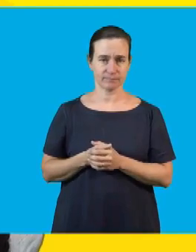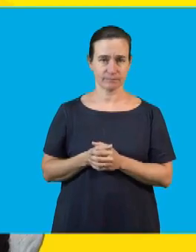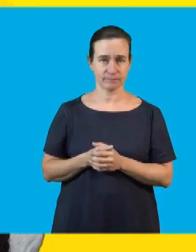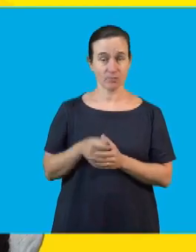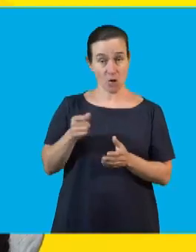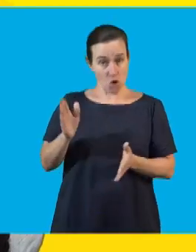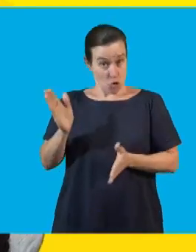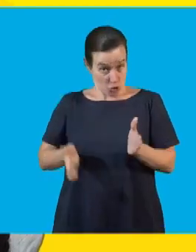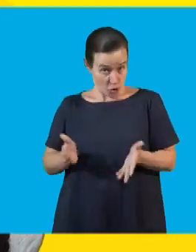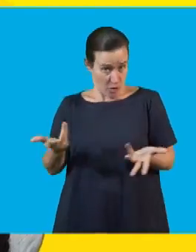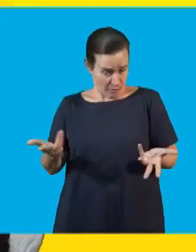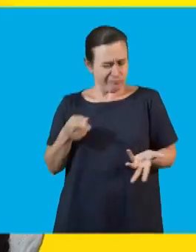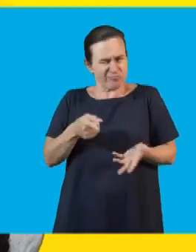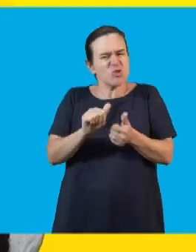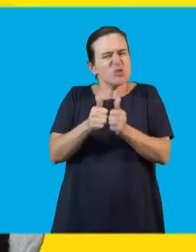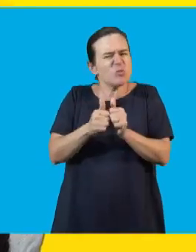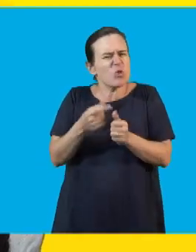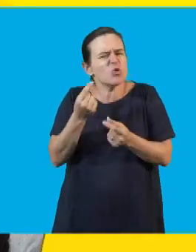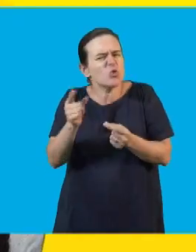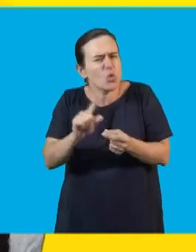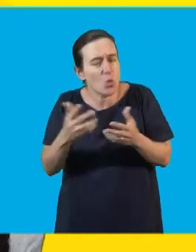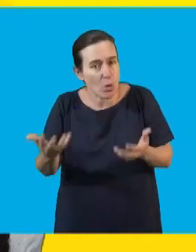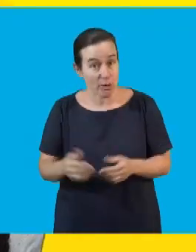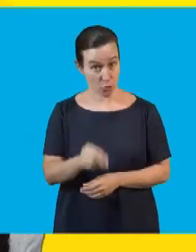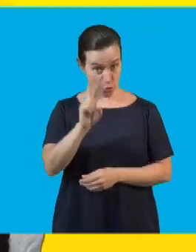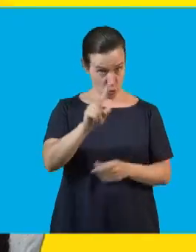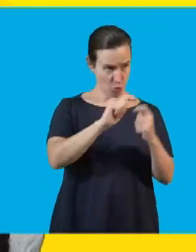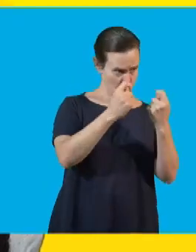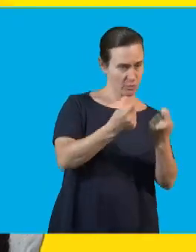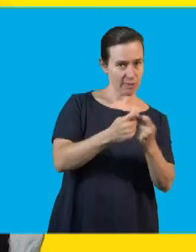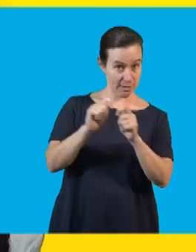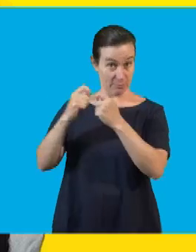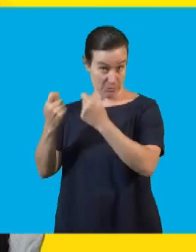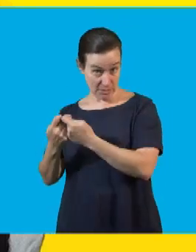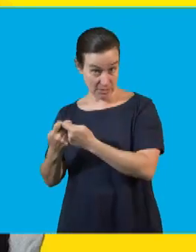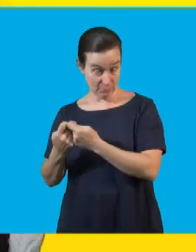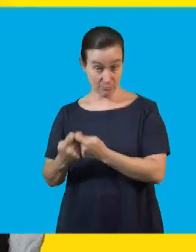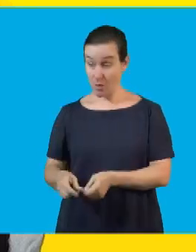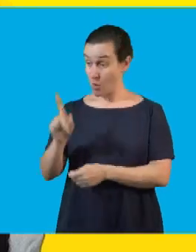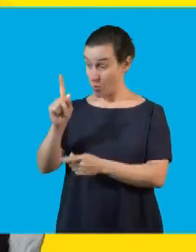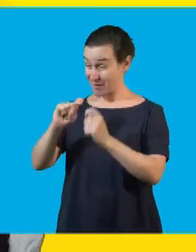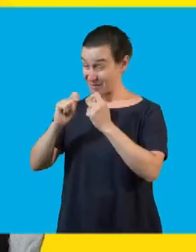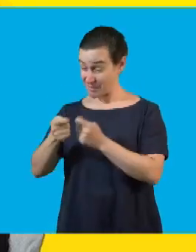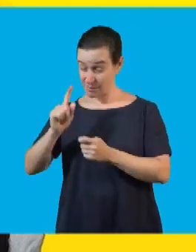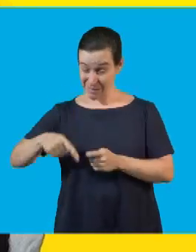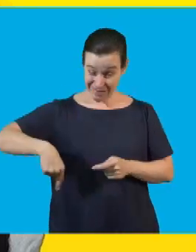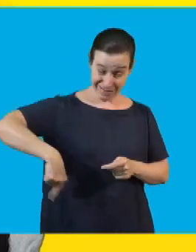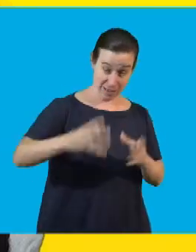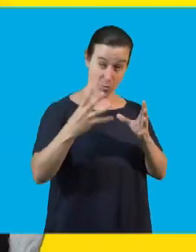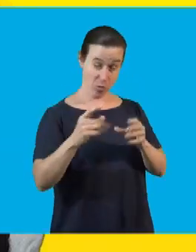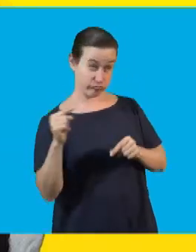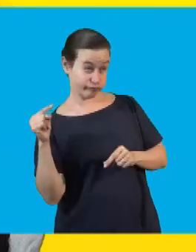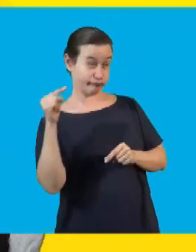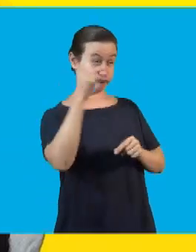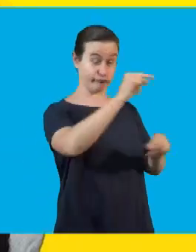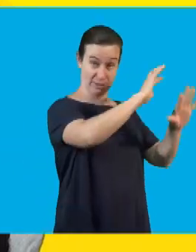that soccer or football is played with two teams, and there's one team that is to score on the